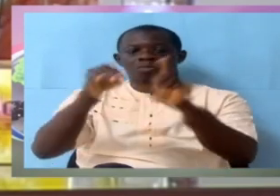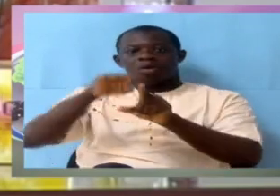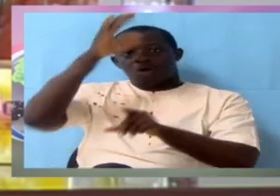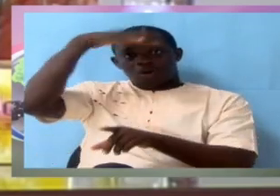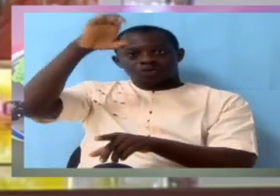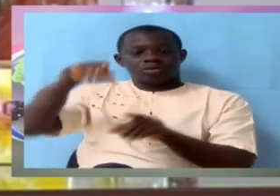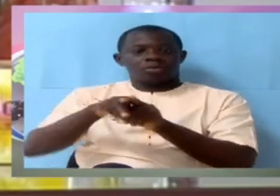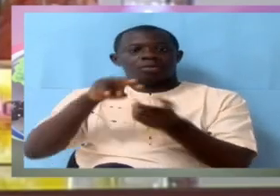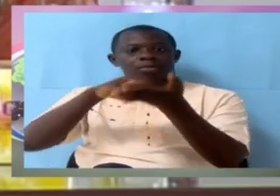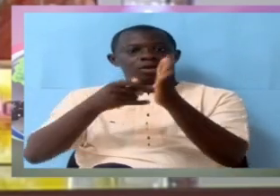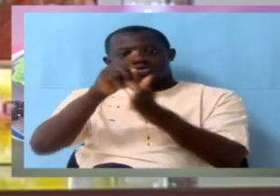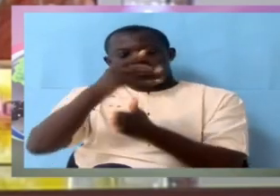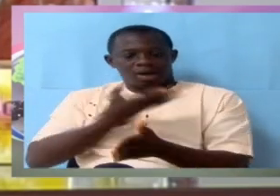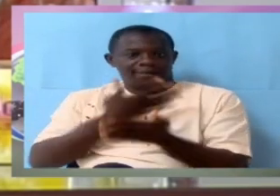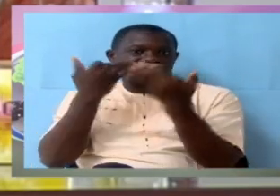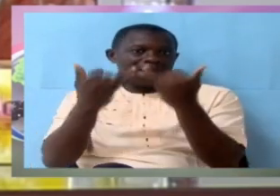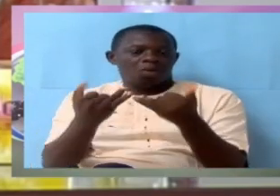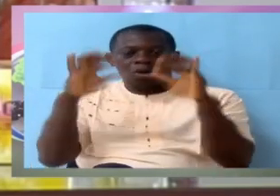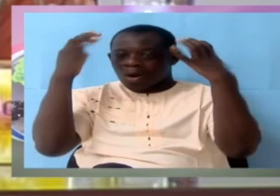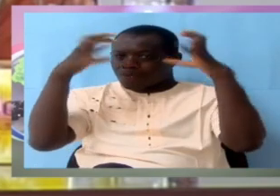you now having some bone issues.